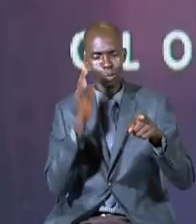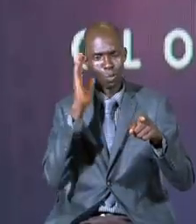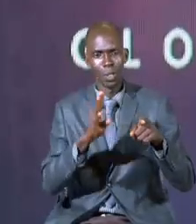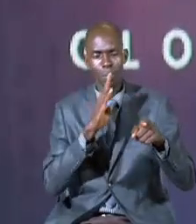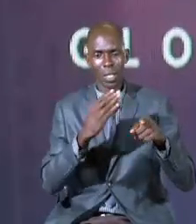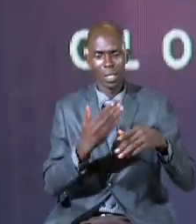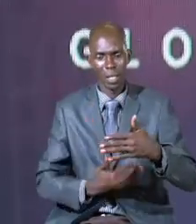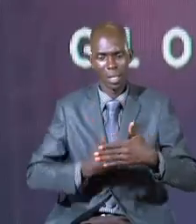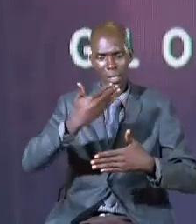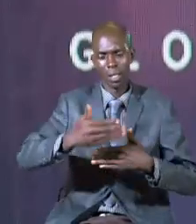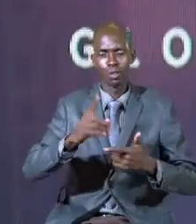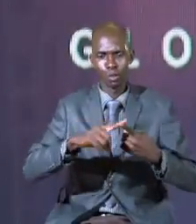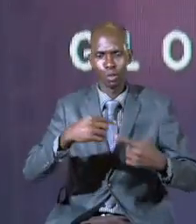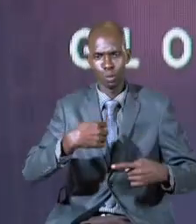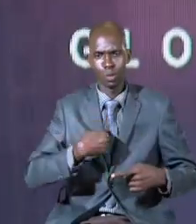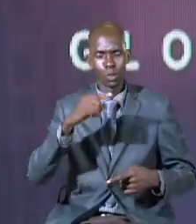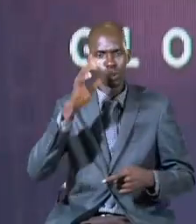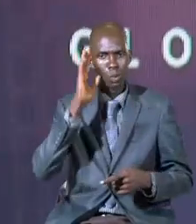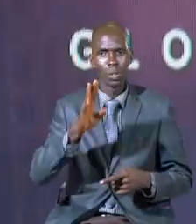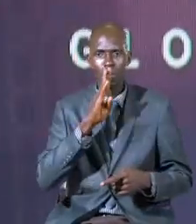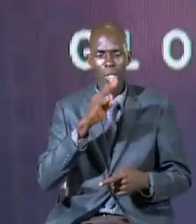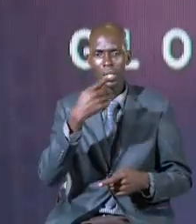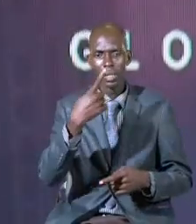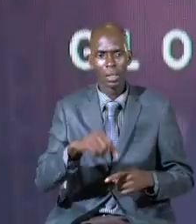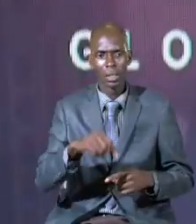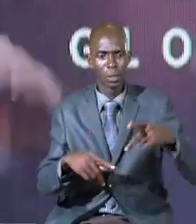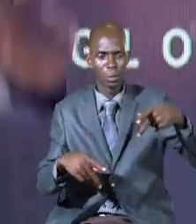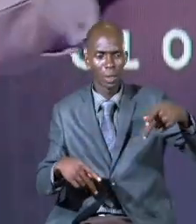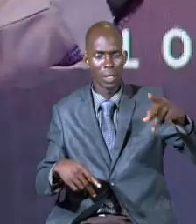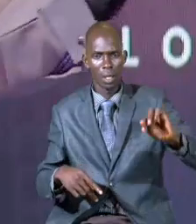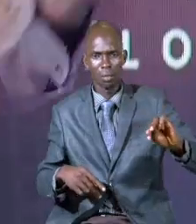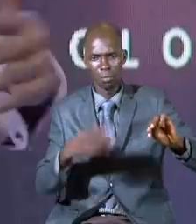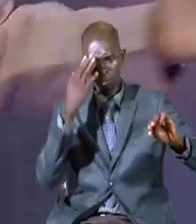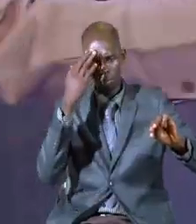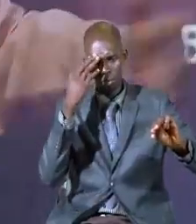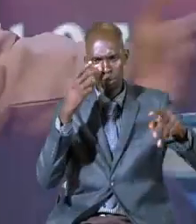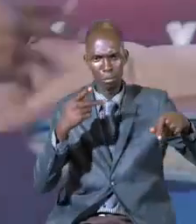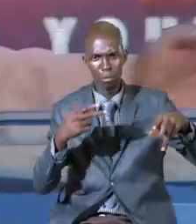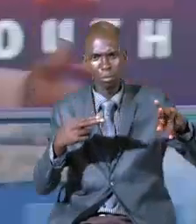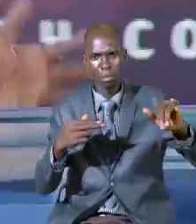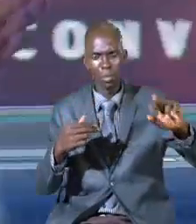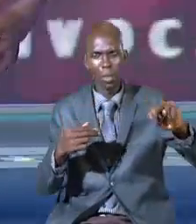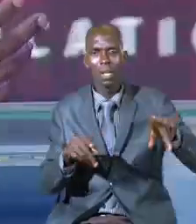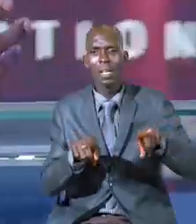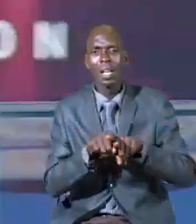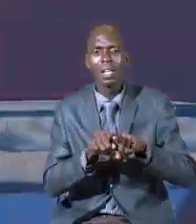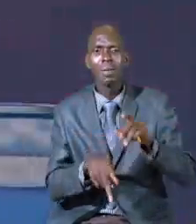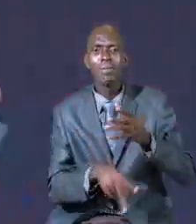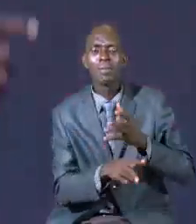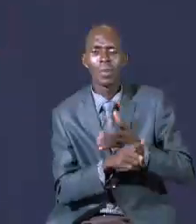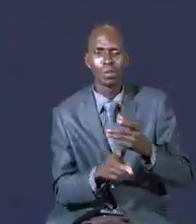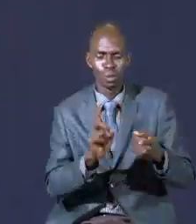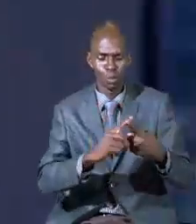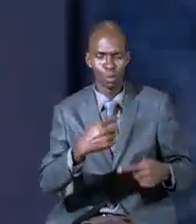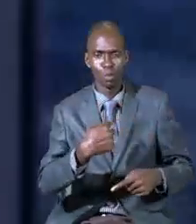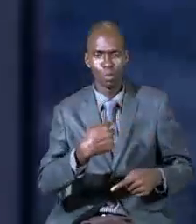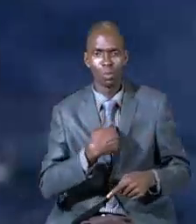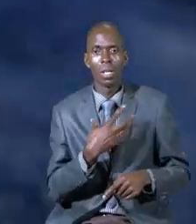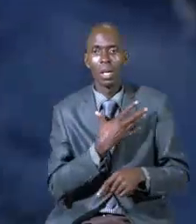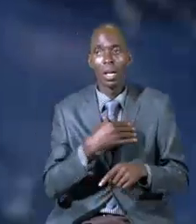prime minister in the land of Egypt. And later his brothers came. They